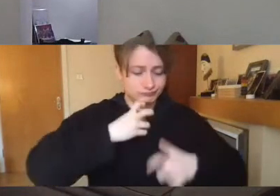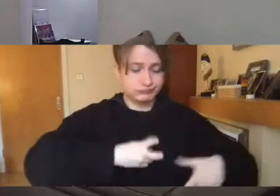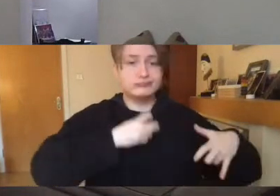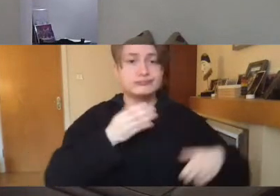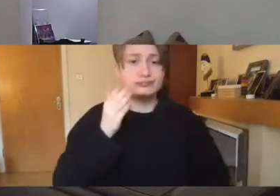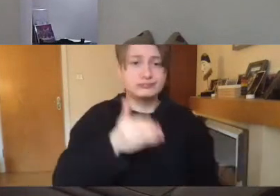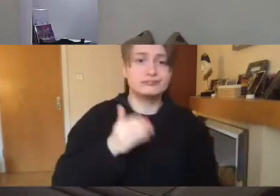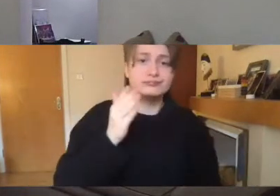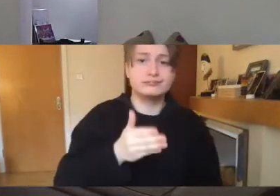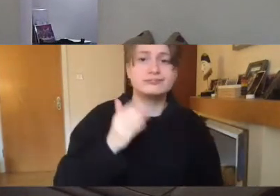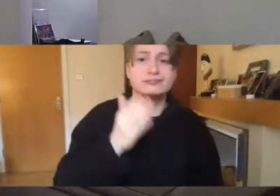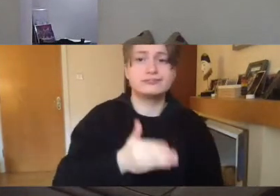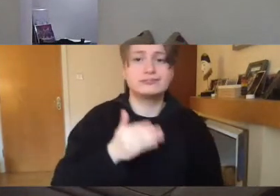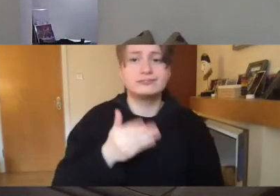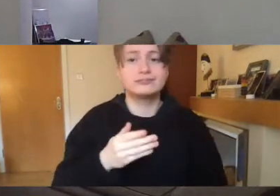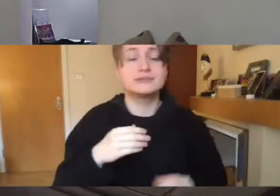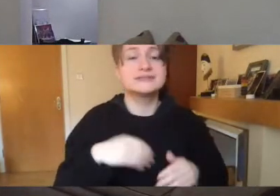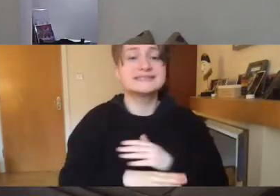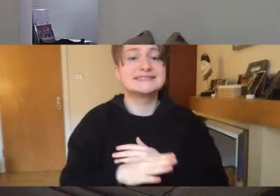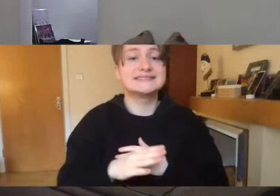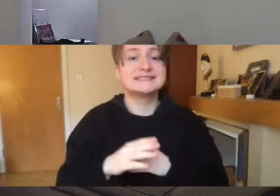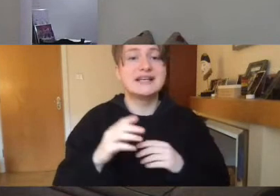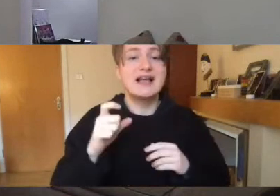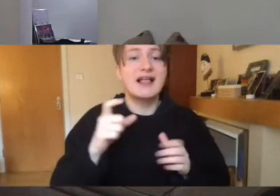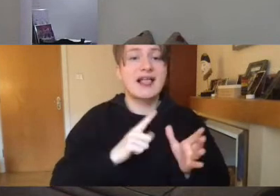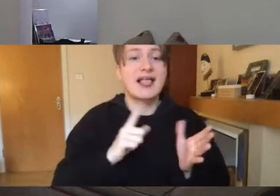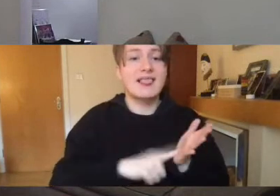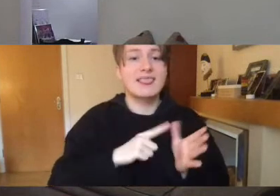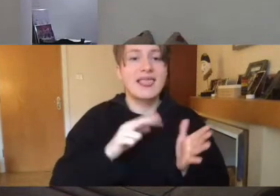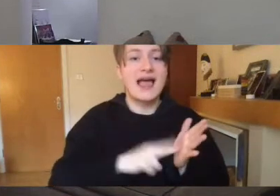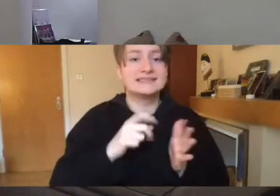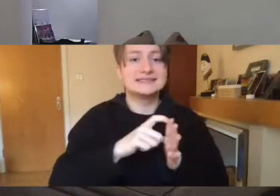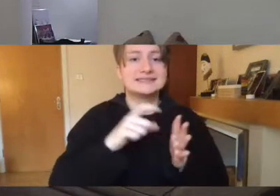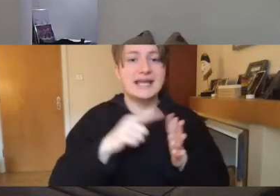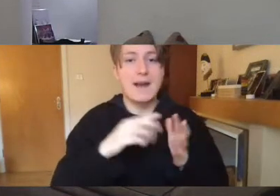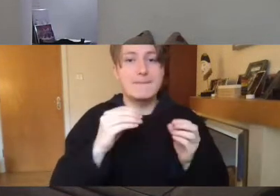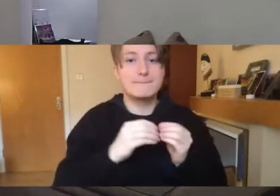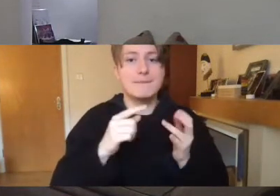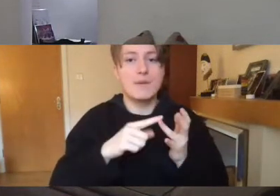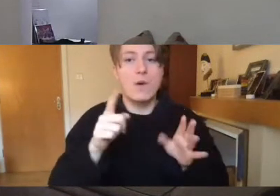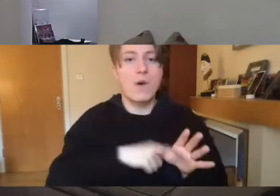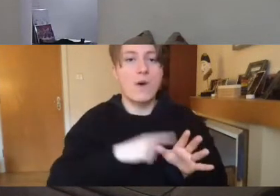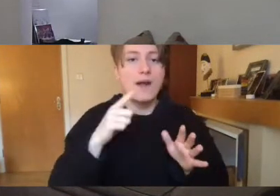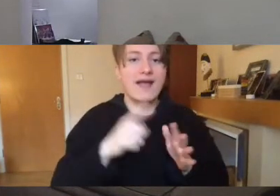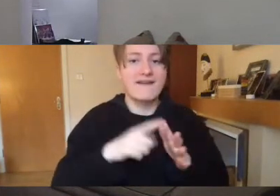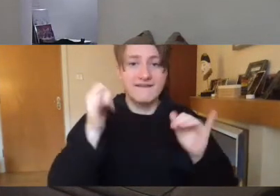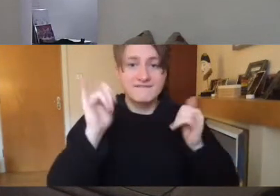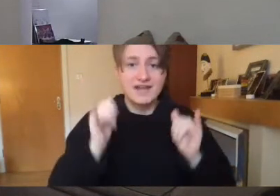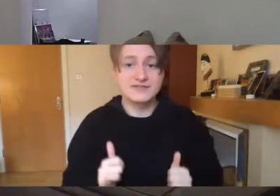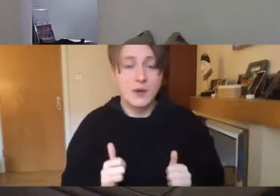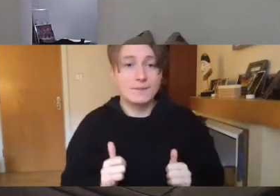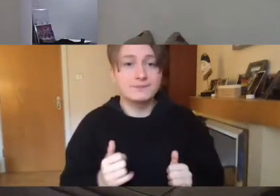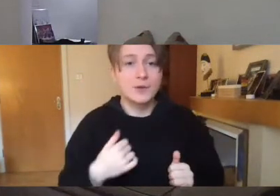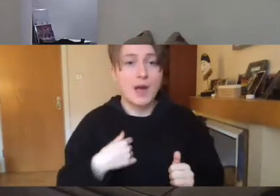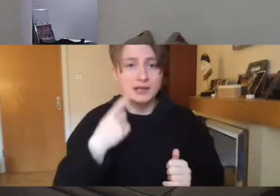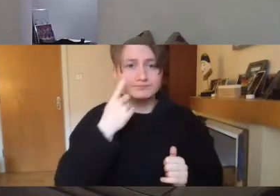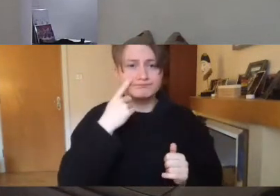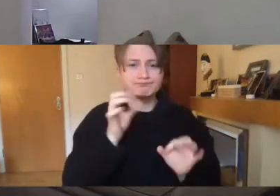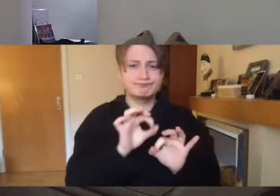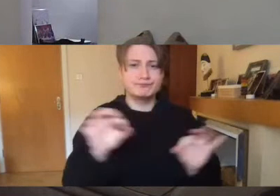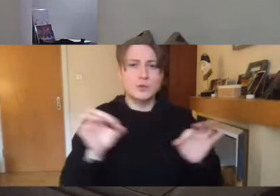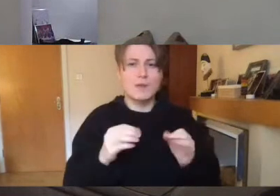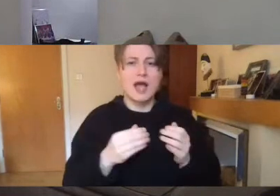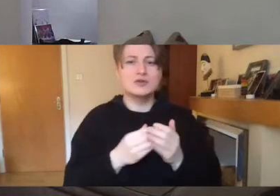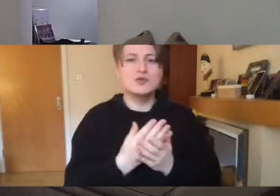Week, and I wanted to try and find a contemporary Irish composer. And I came across this really lovely piece by